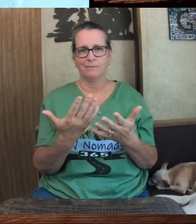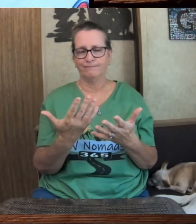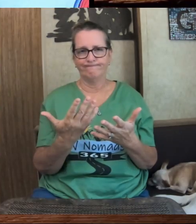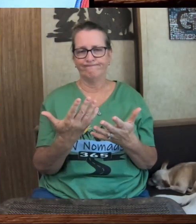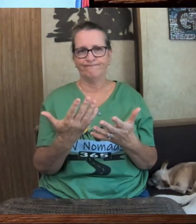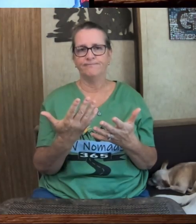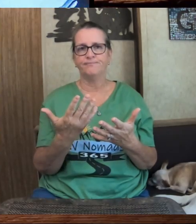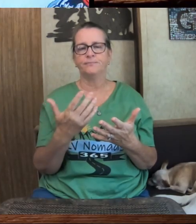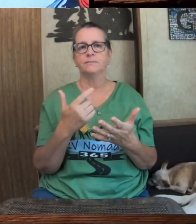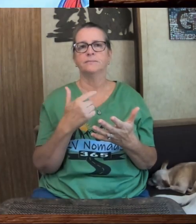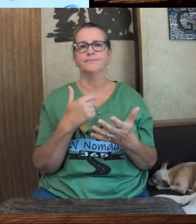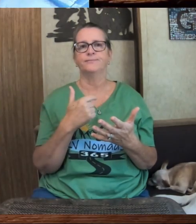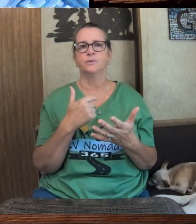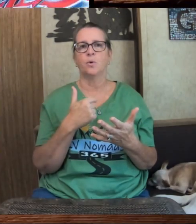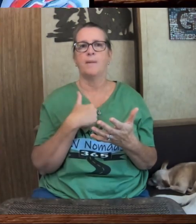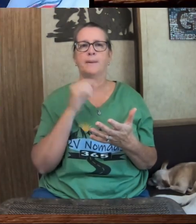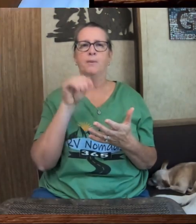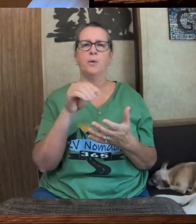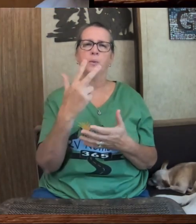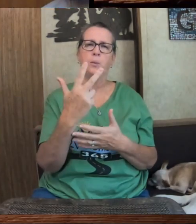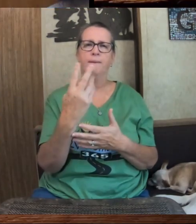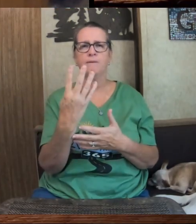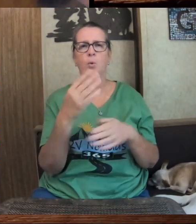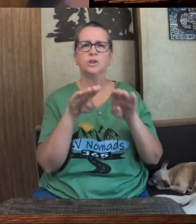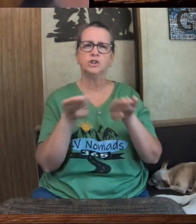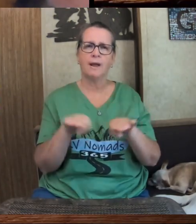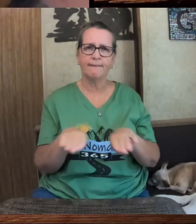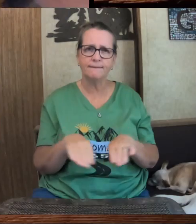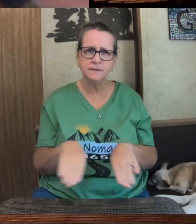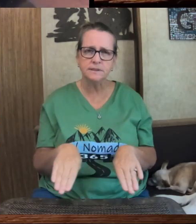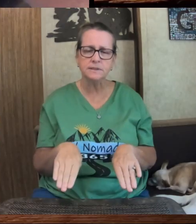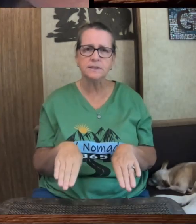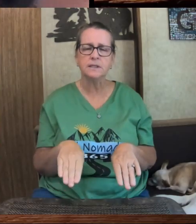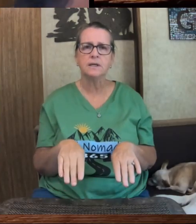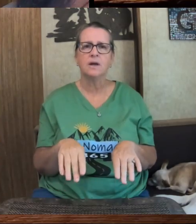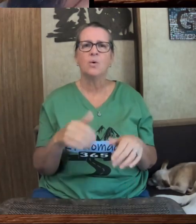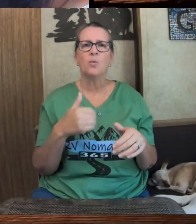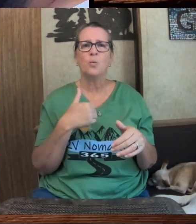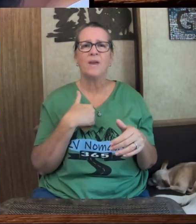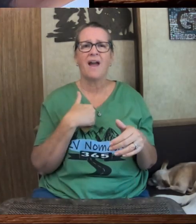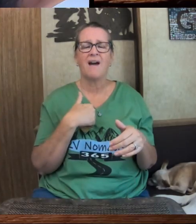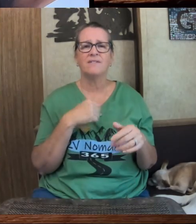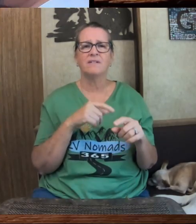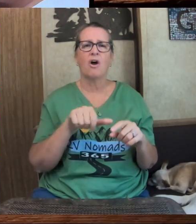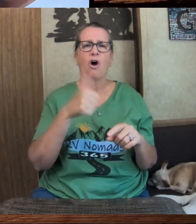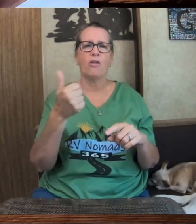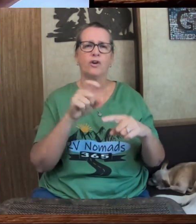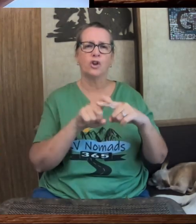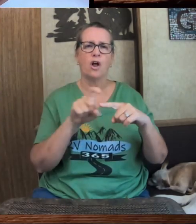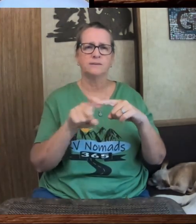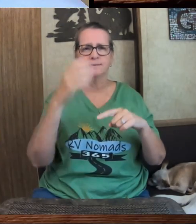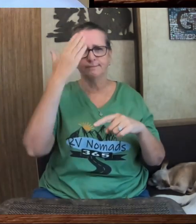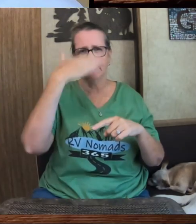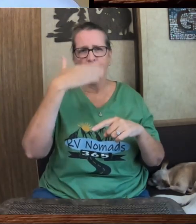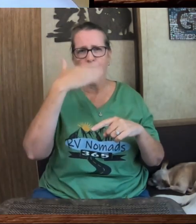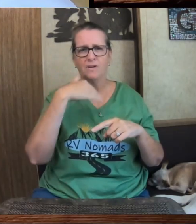So I'm going to put in 3 to 4 shelves. We're going to take this. We have little hanging closets, probably like your